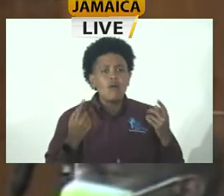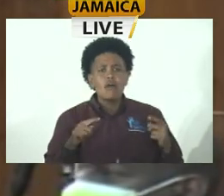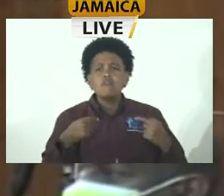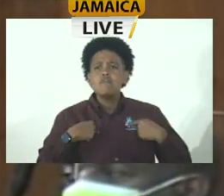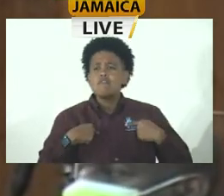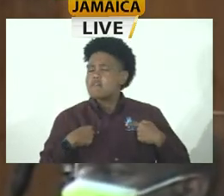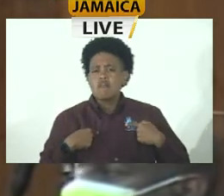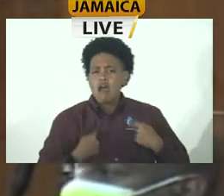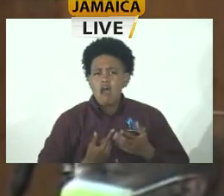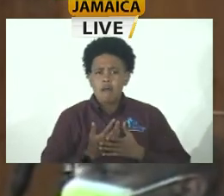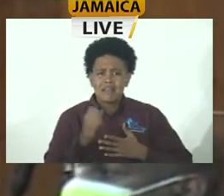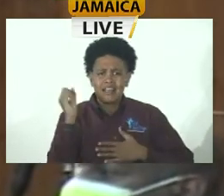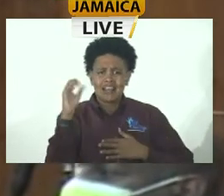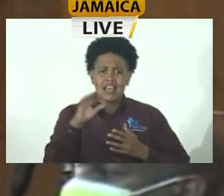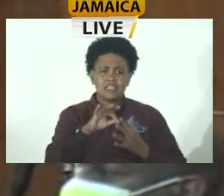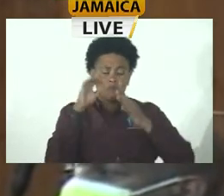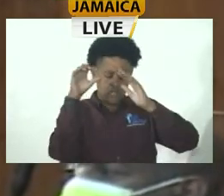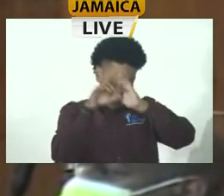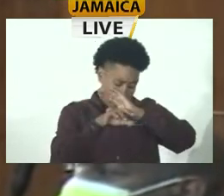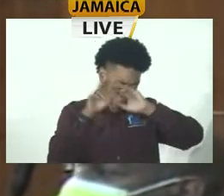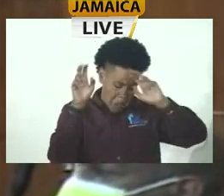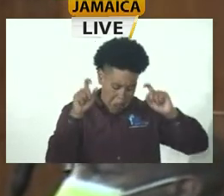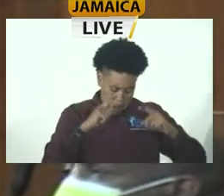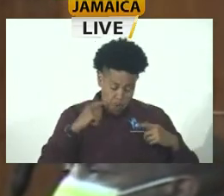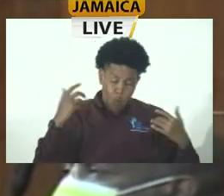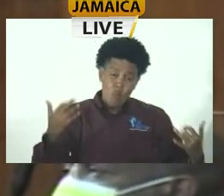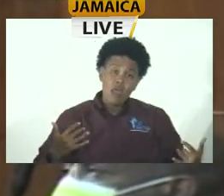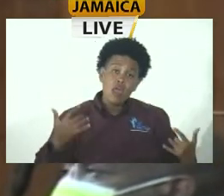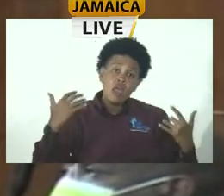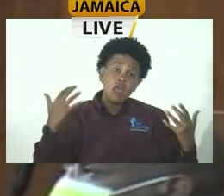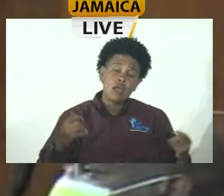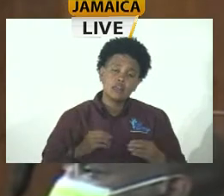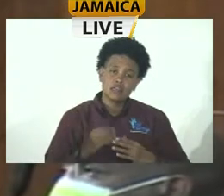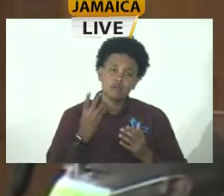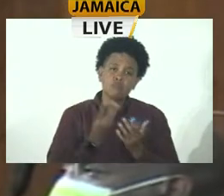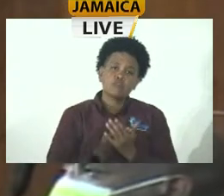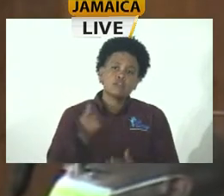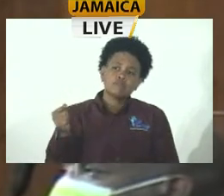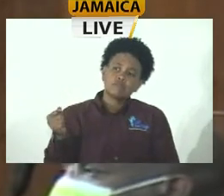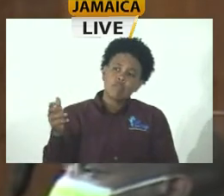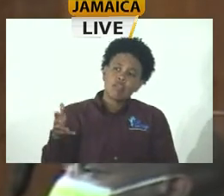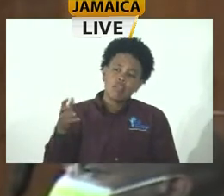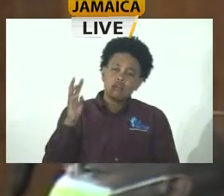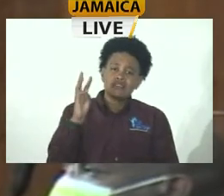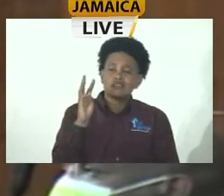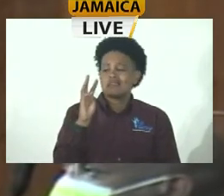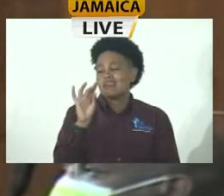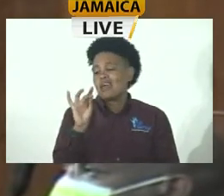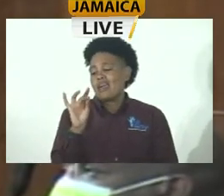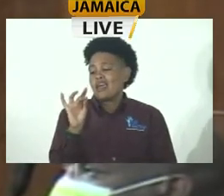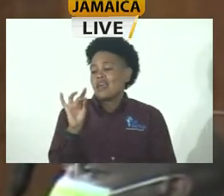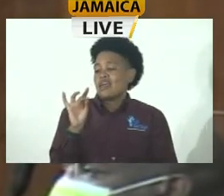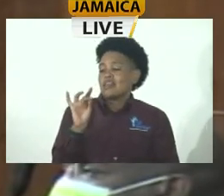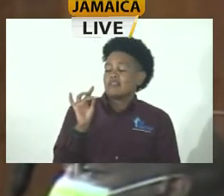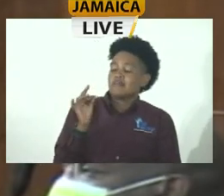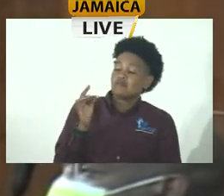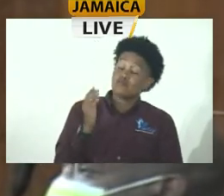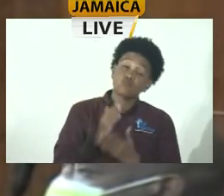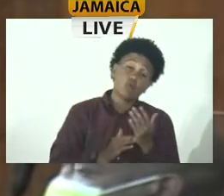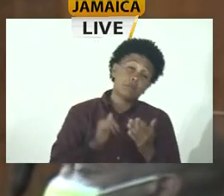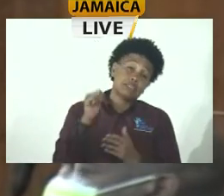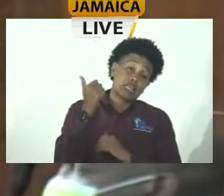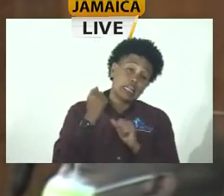cases they have been waiting in custody for six eight as long as ten